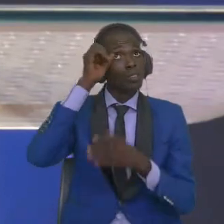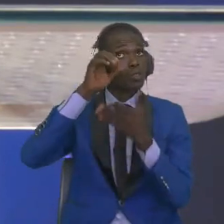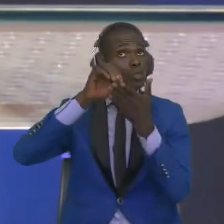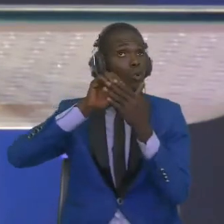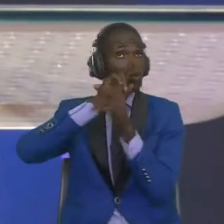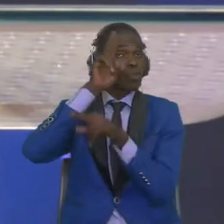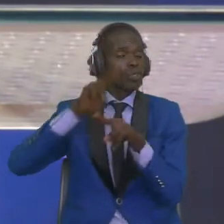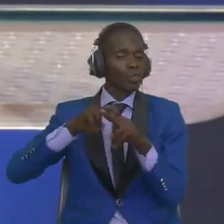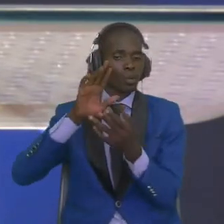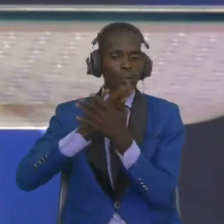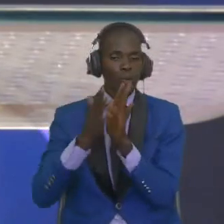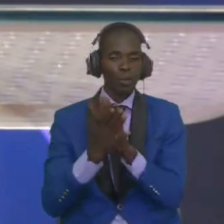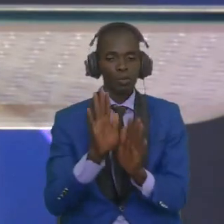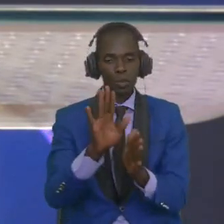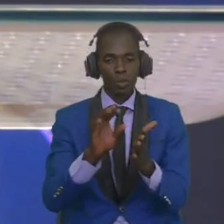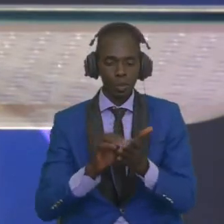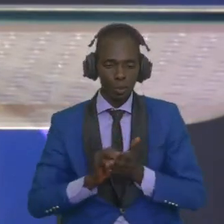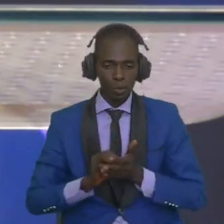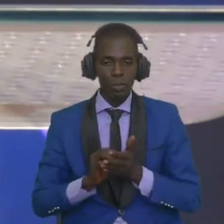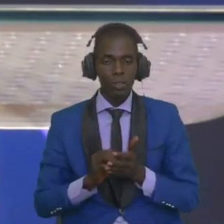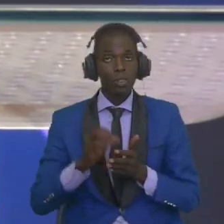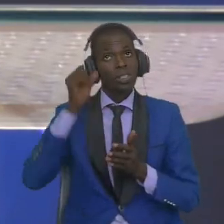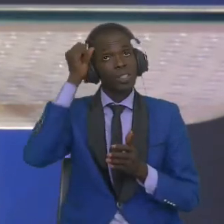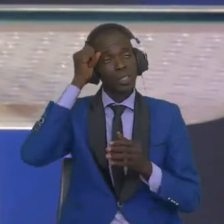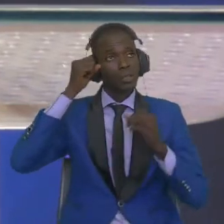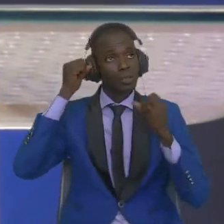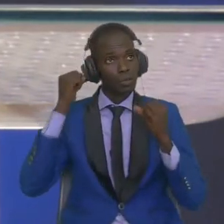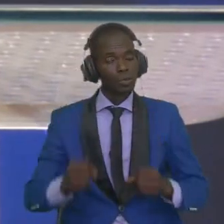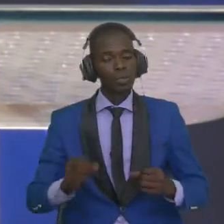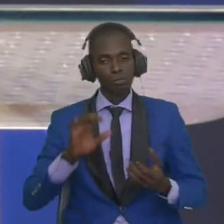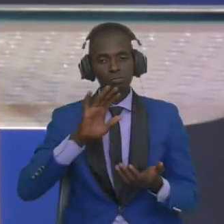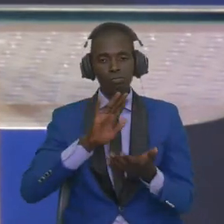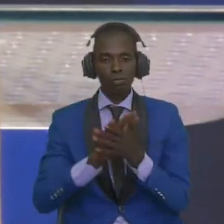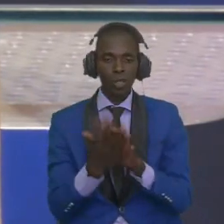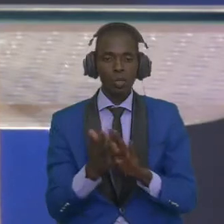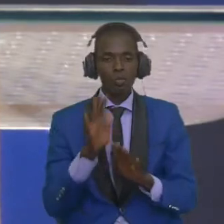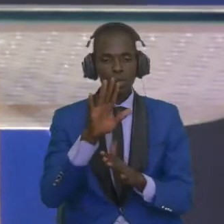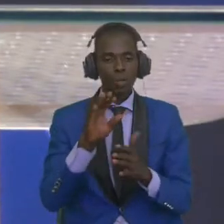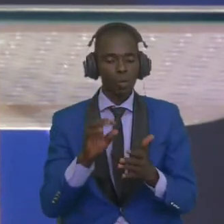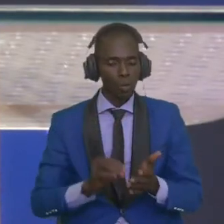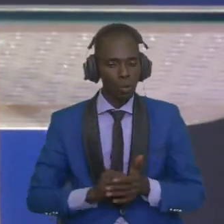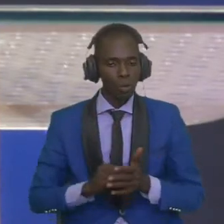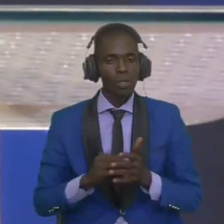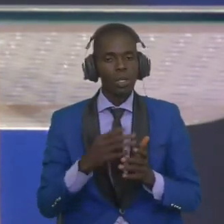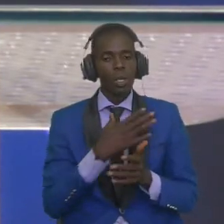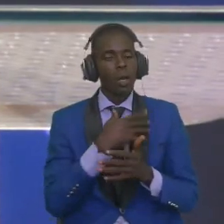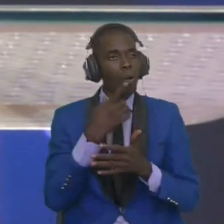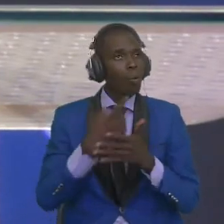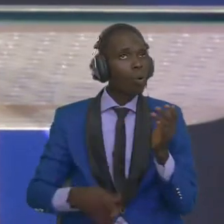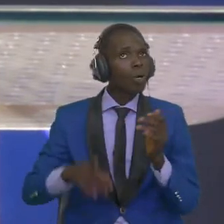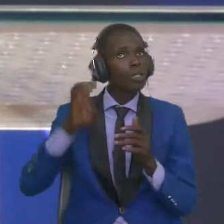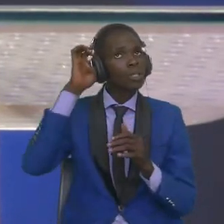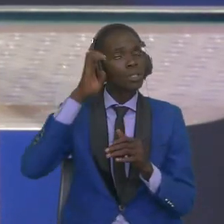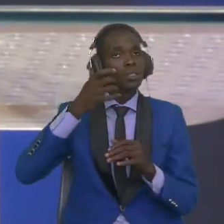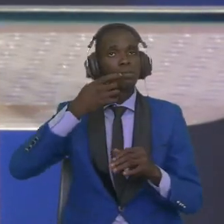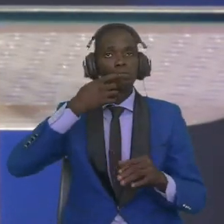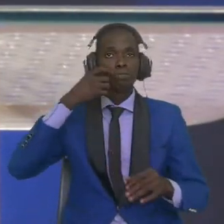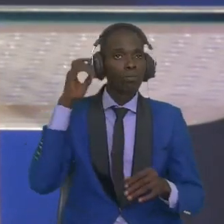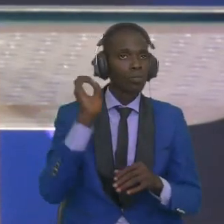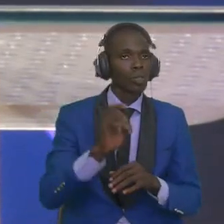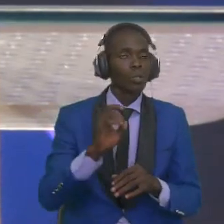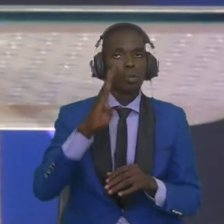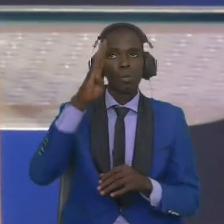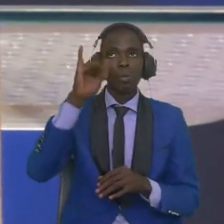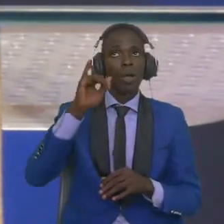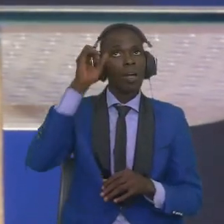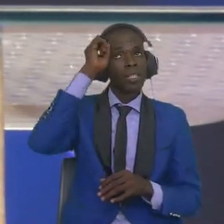your nature. His strength will become your strength. And what he has commanded by his grace, you'll